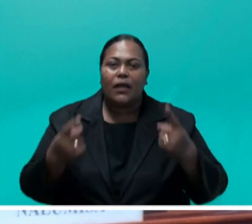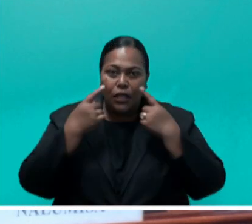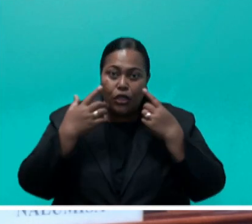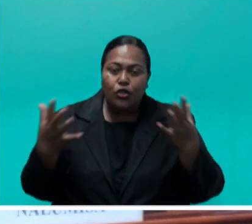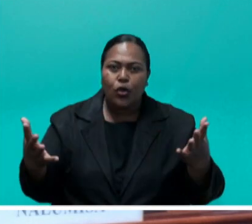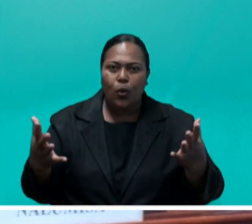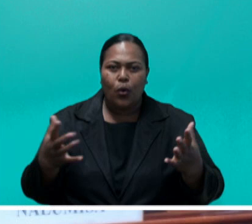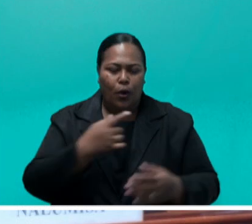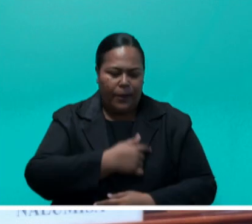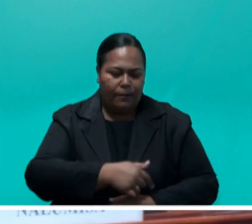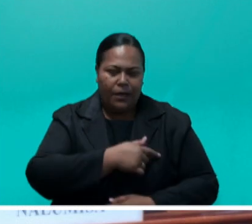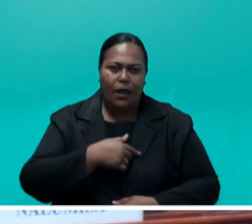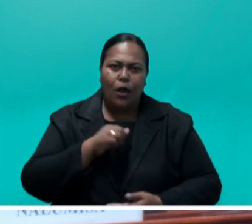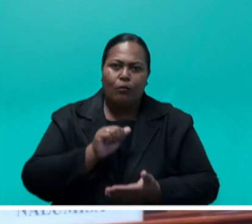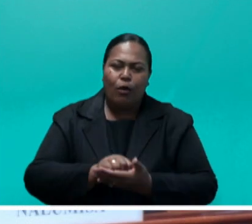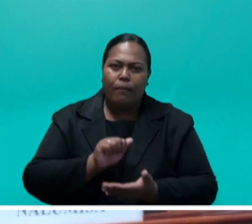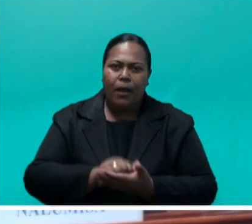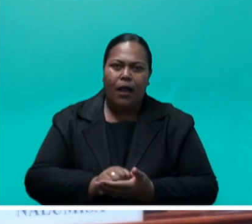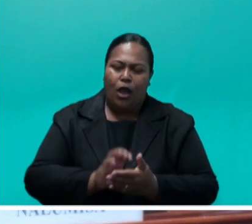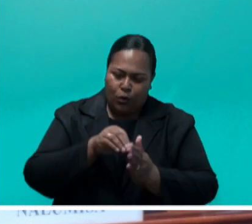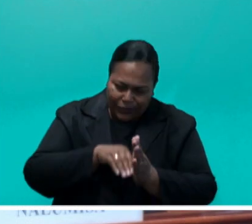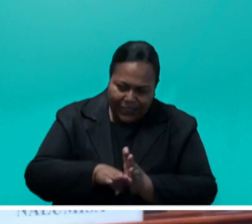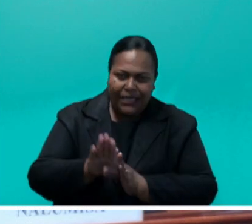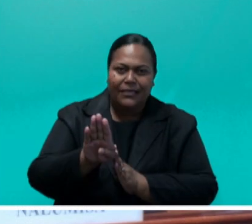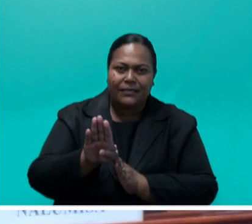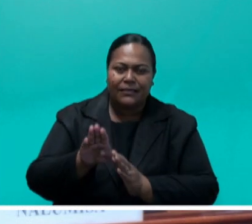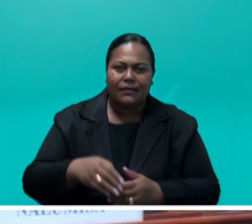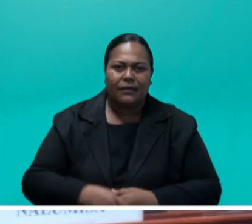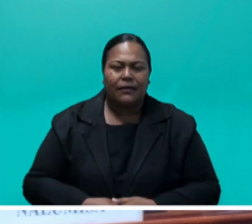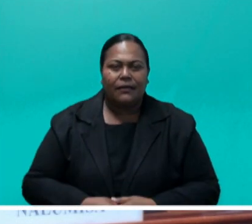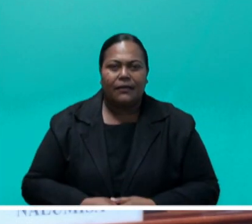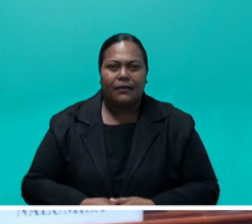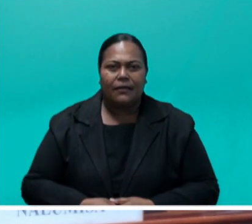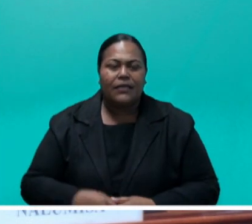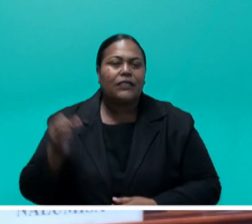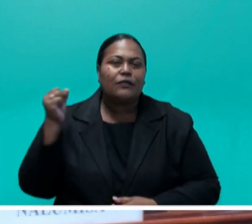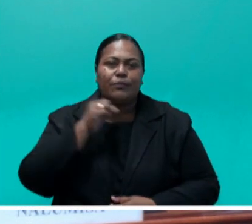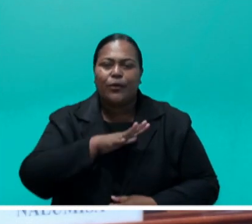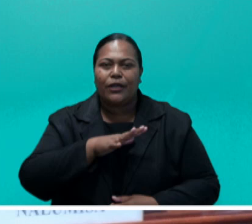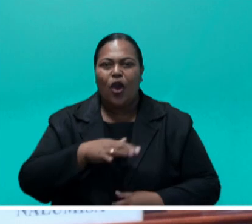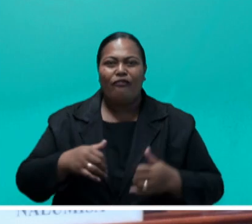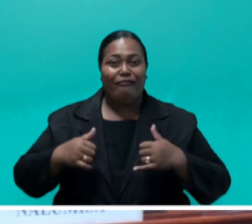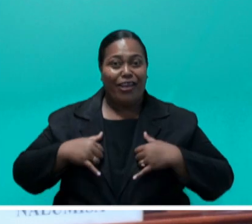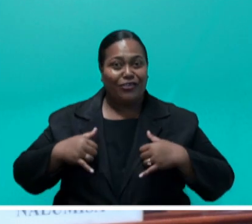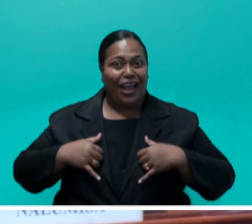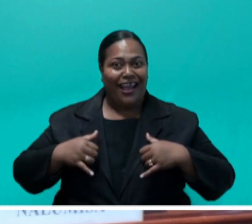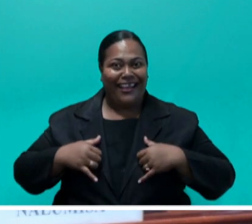unwavering commitment, resilience, and a spirit of adventure through their